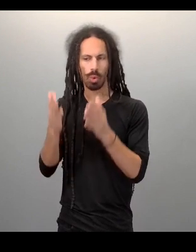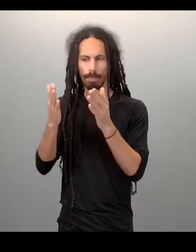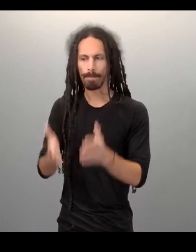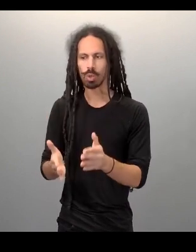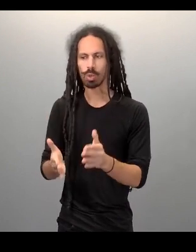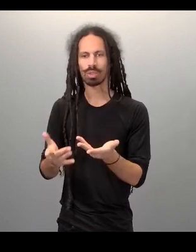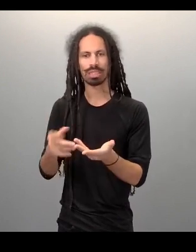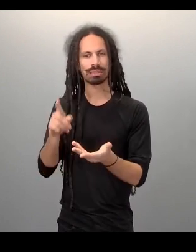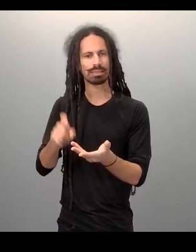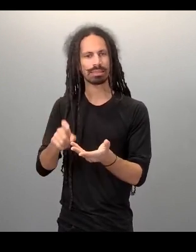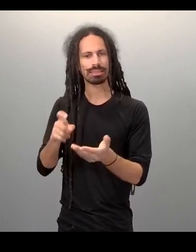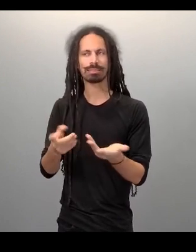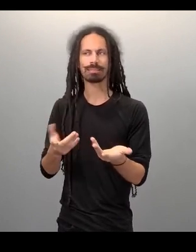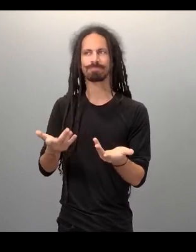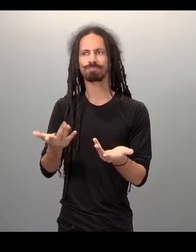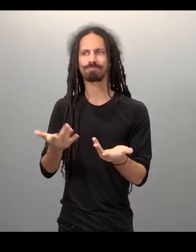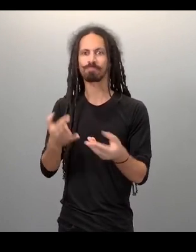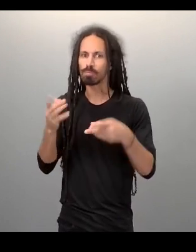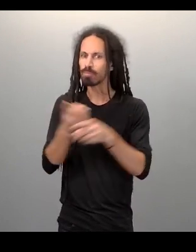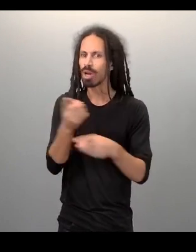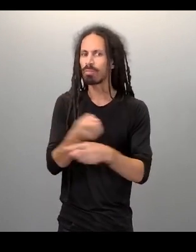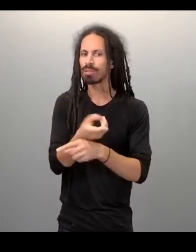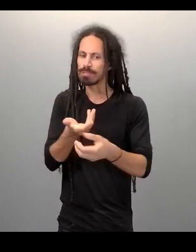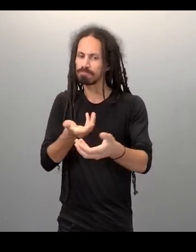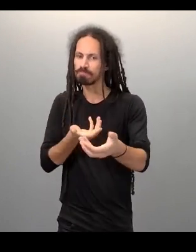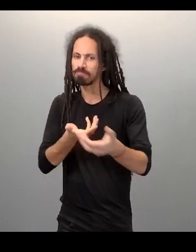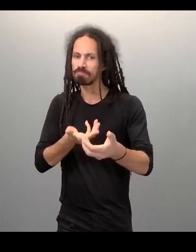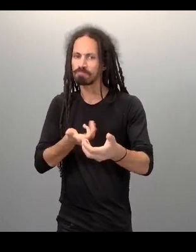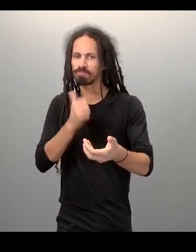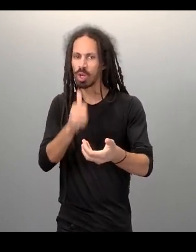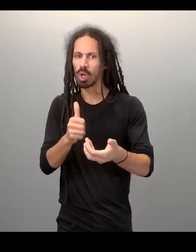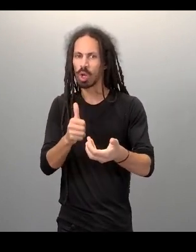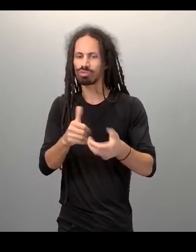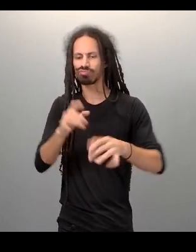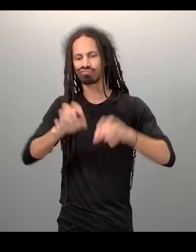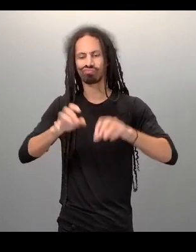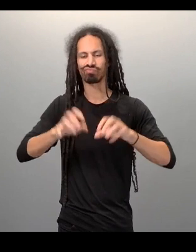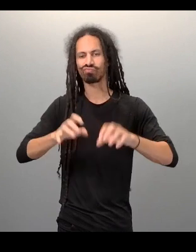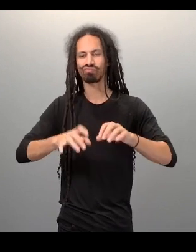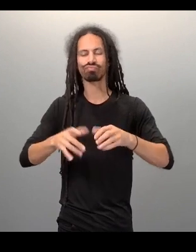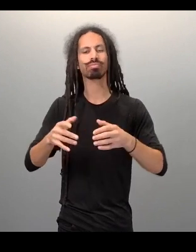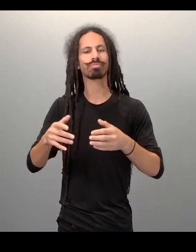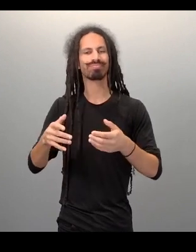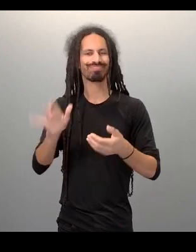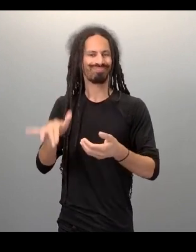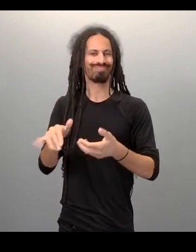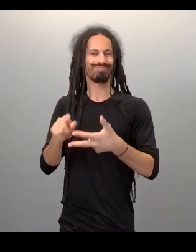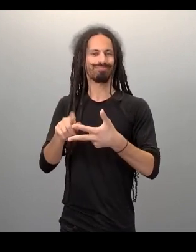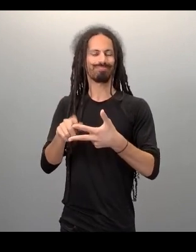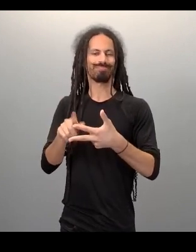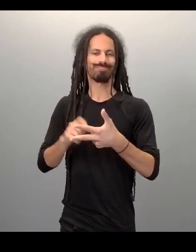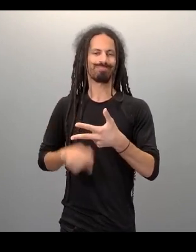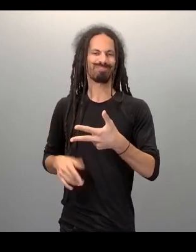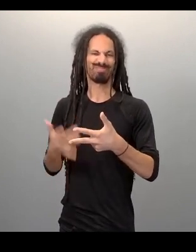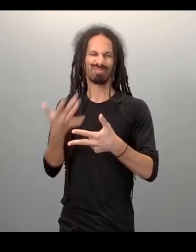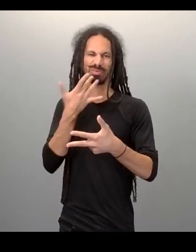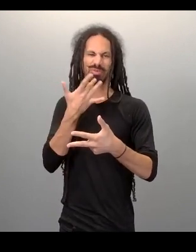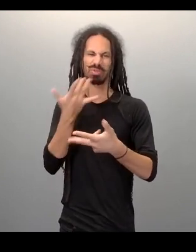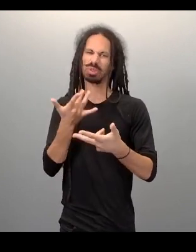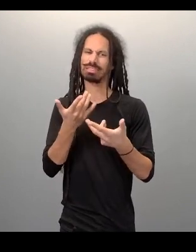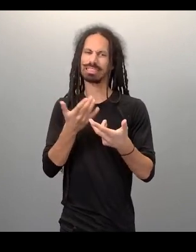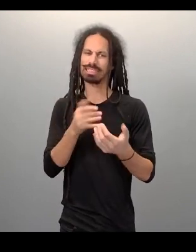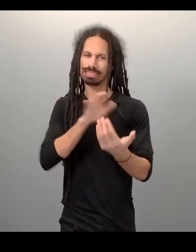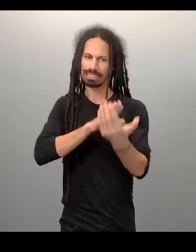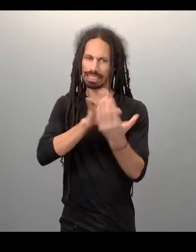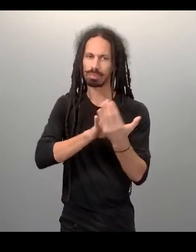about with some tact, then this is when you would prefer an in-person kind of form of communication.